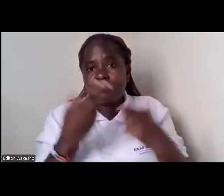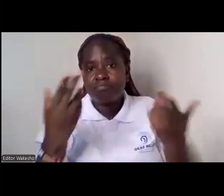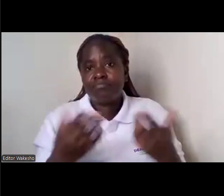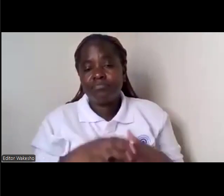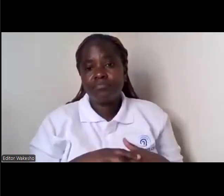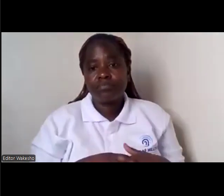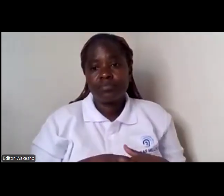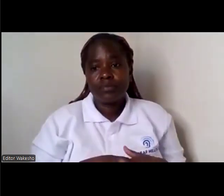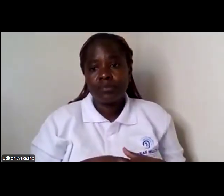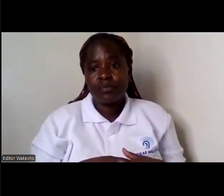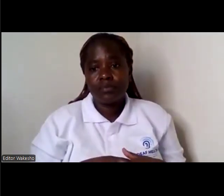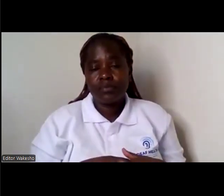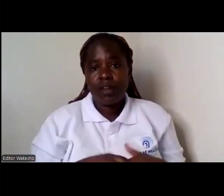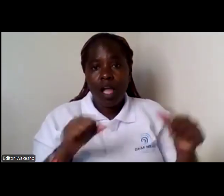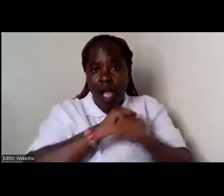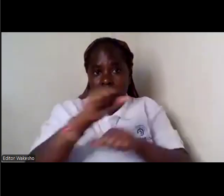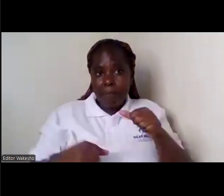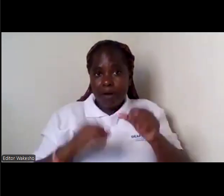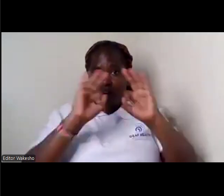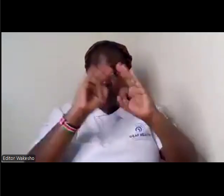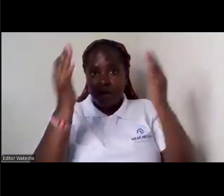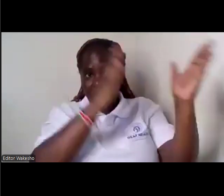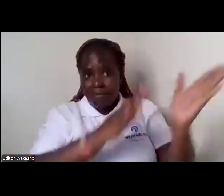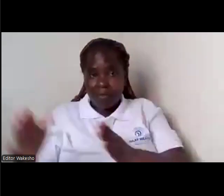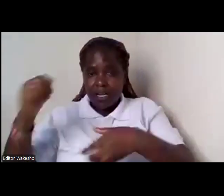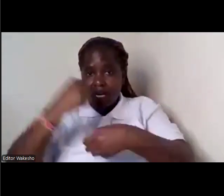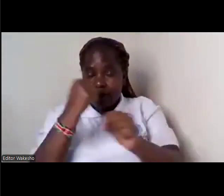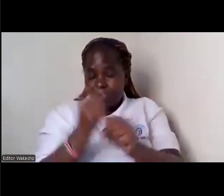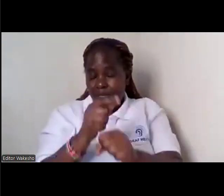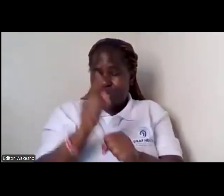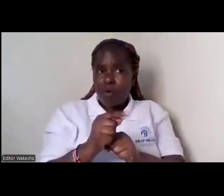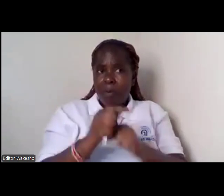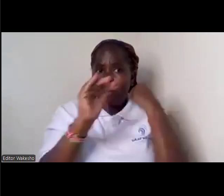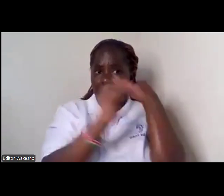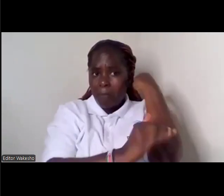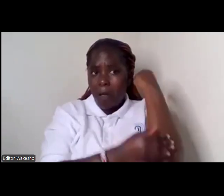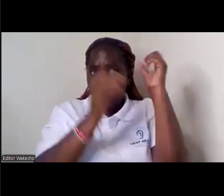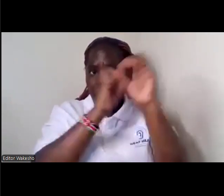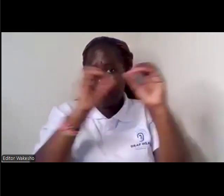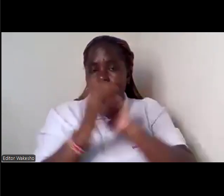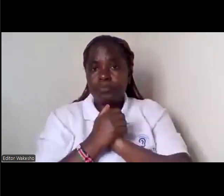using contraceptions can make you infertile?